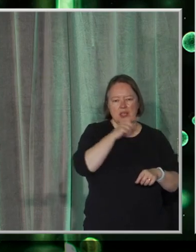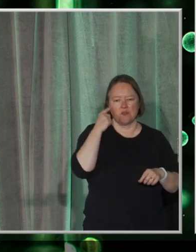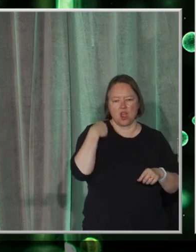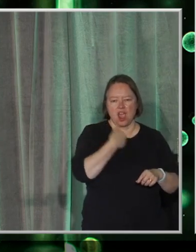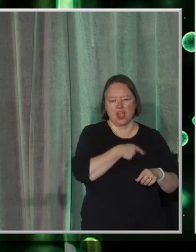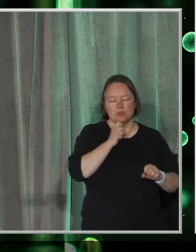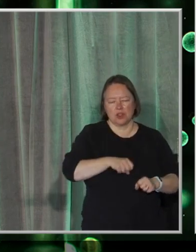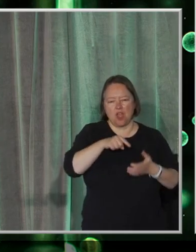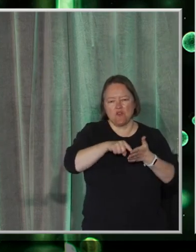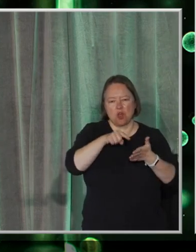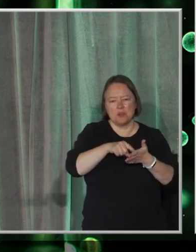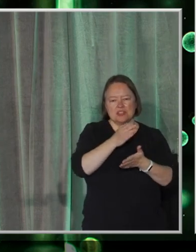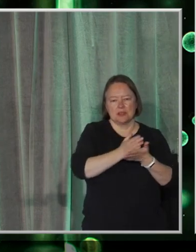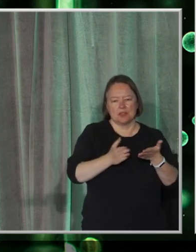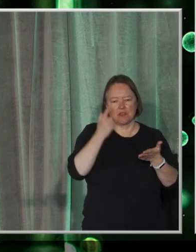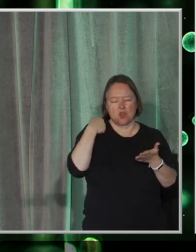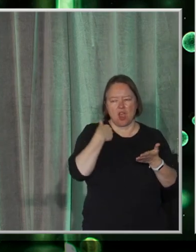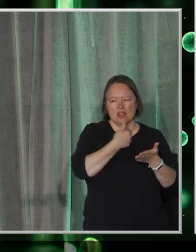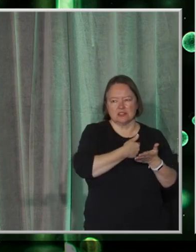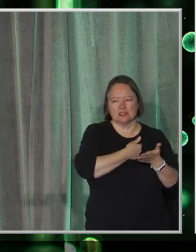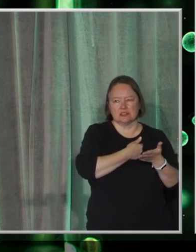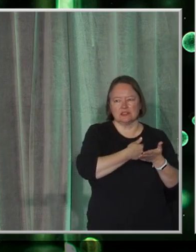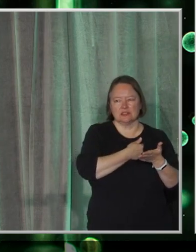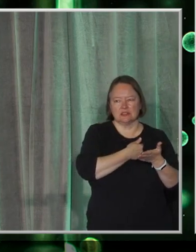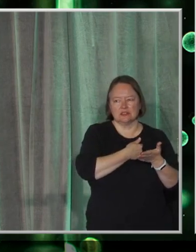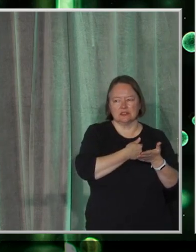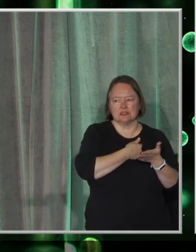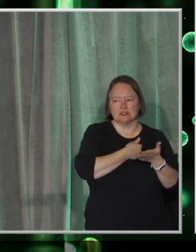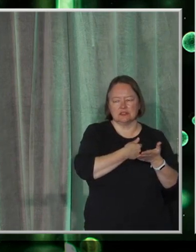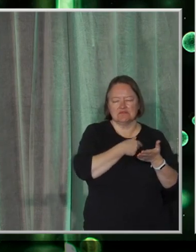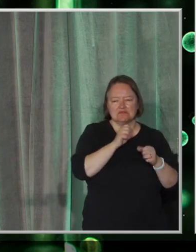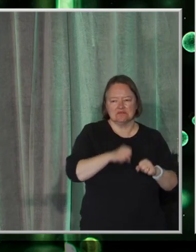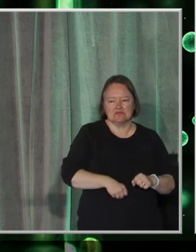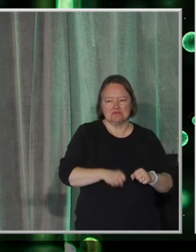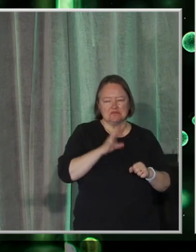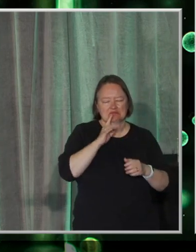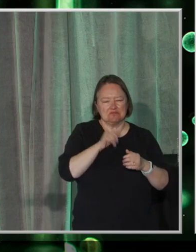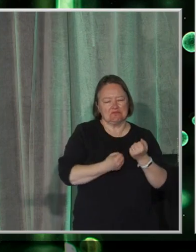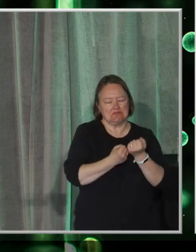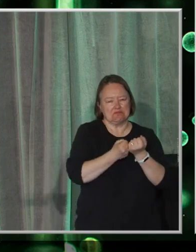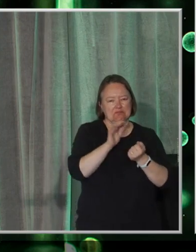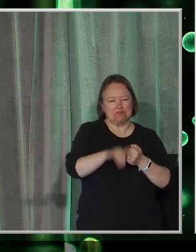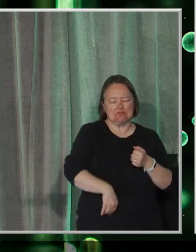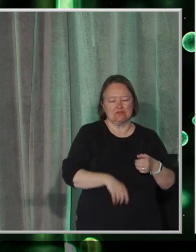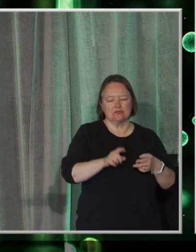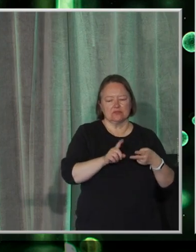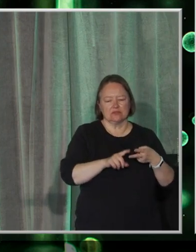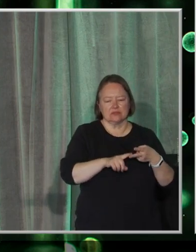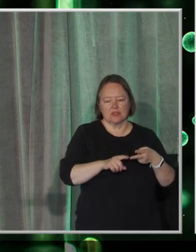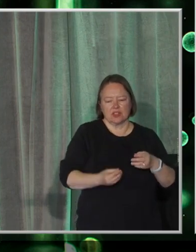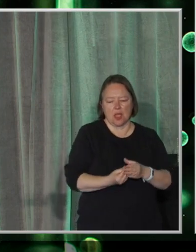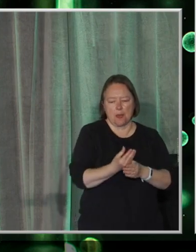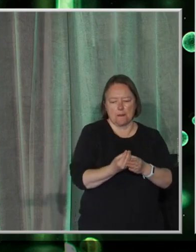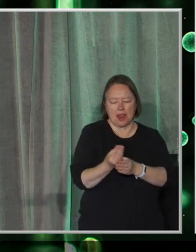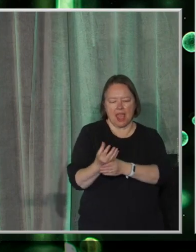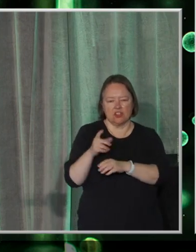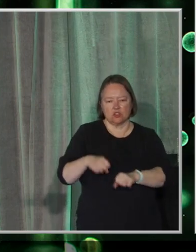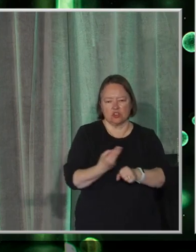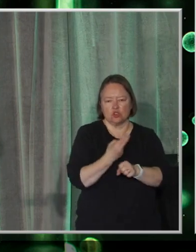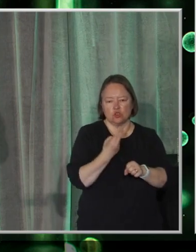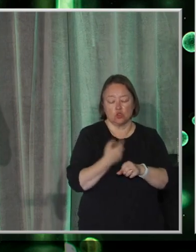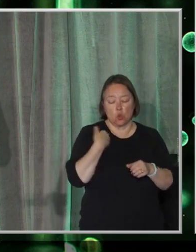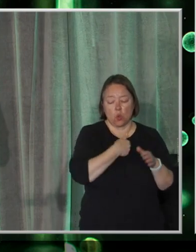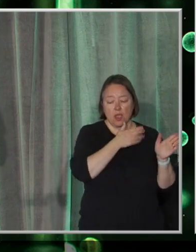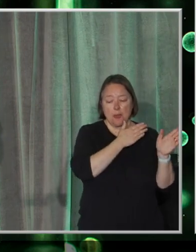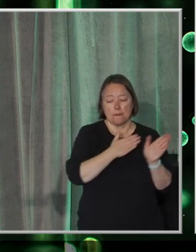very affordable. Something for it that speaks out for itself. And another thing, The plan that we plan to use, we